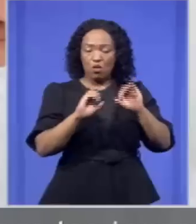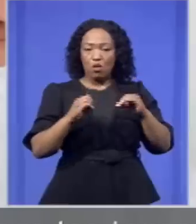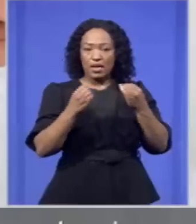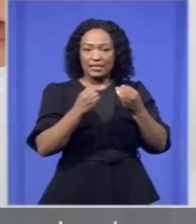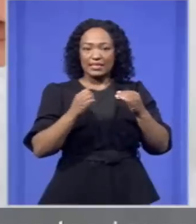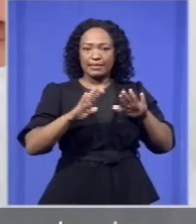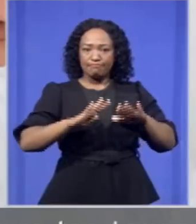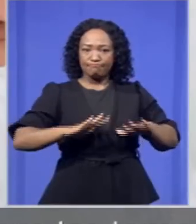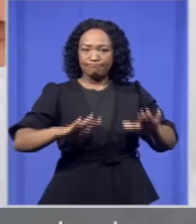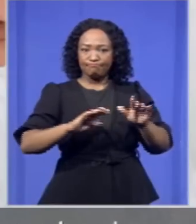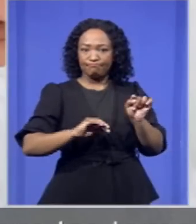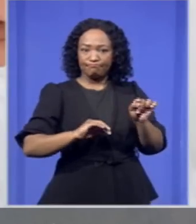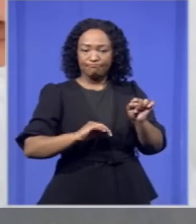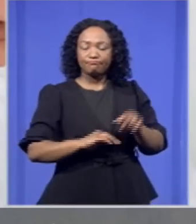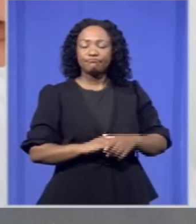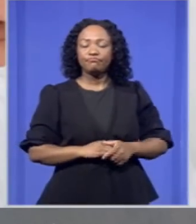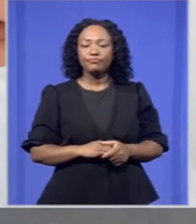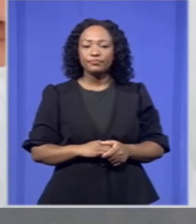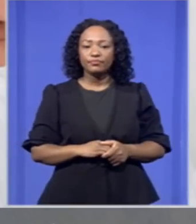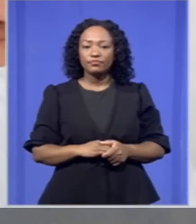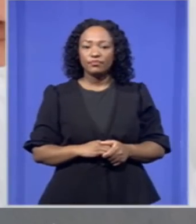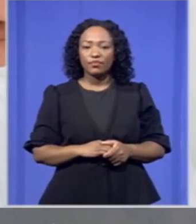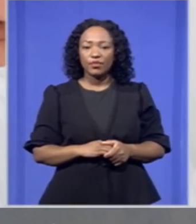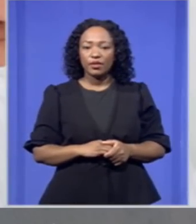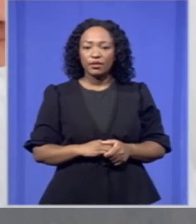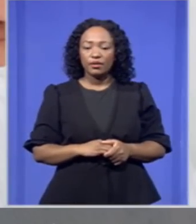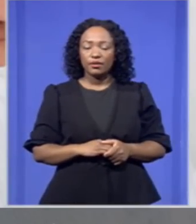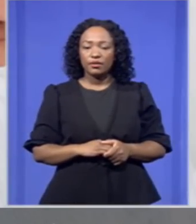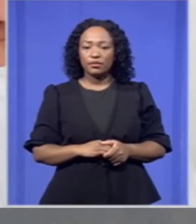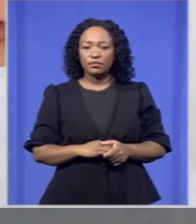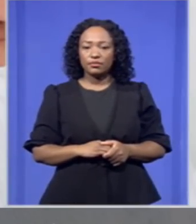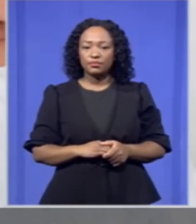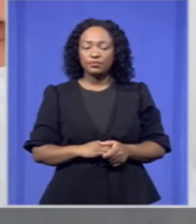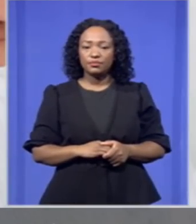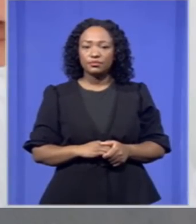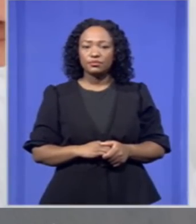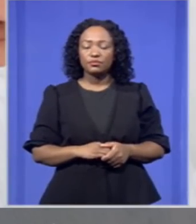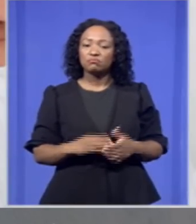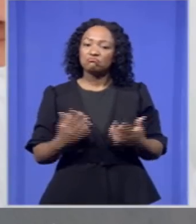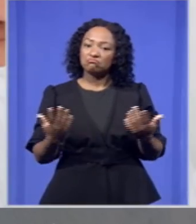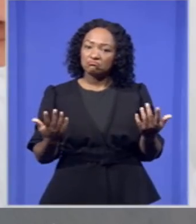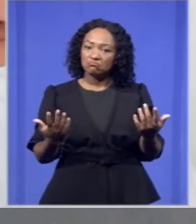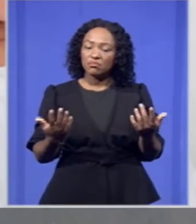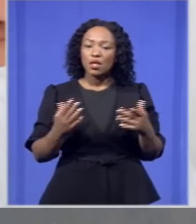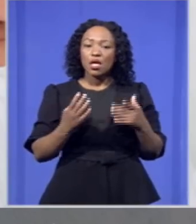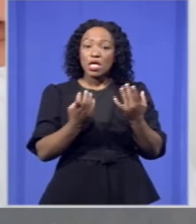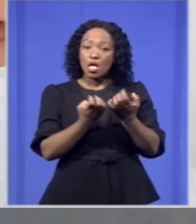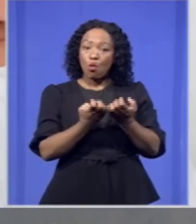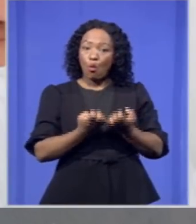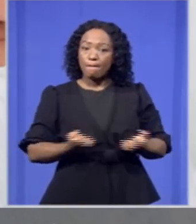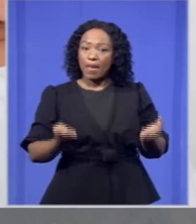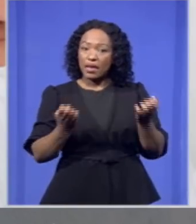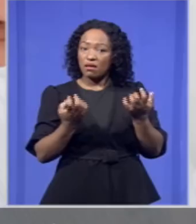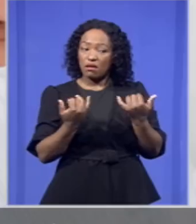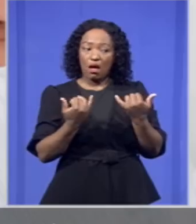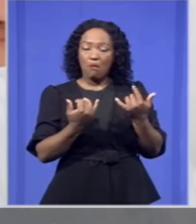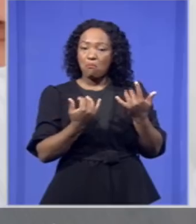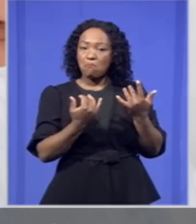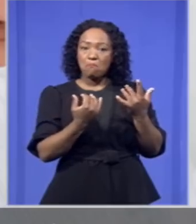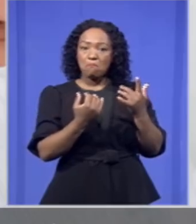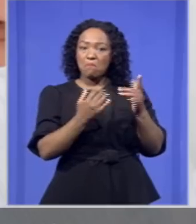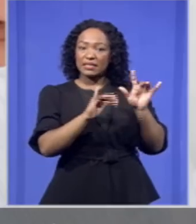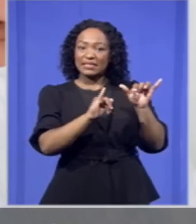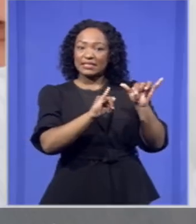Thabanchu. The reason why the equipment is laying idling in the storage is that the